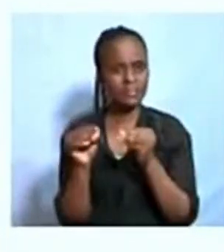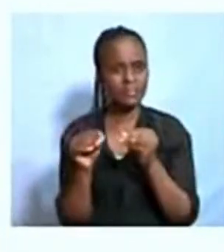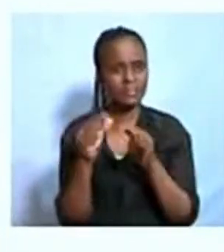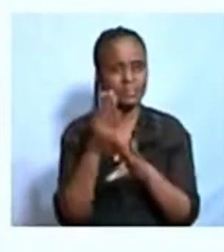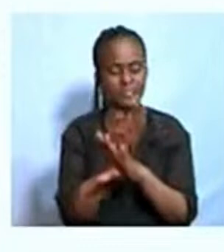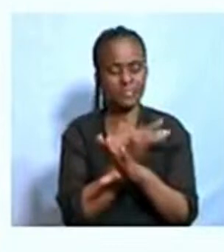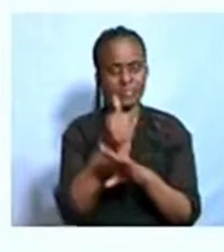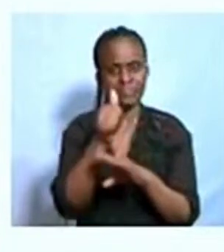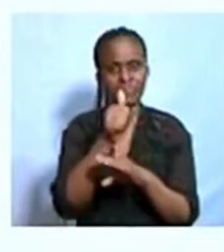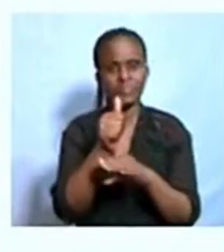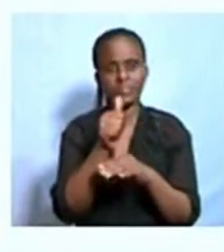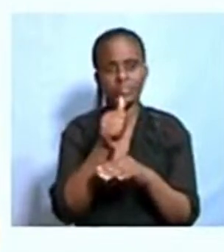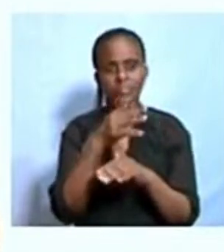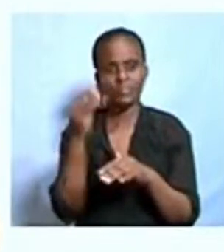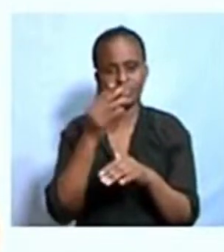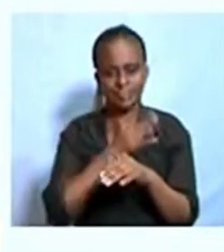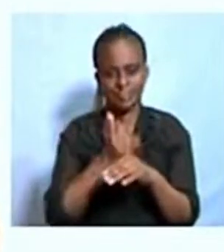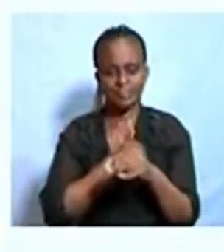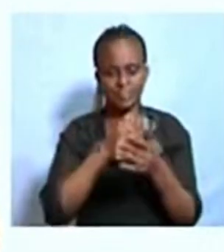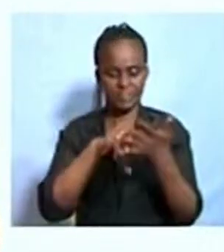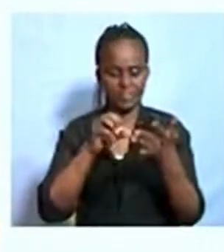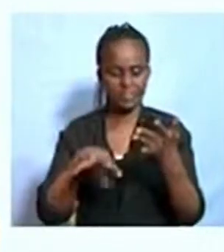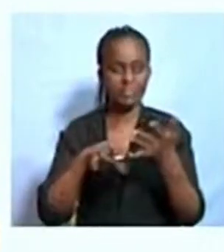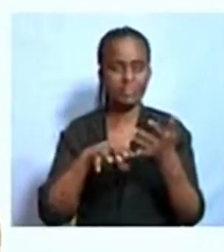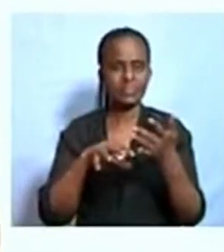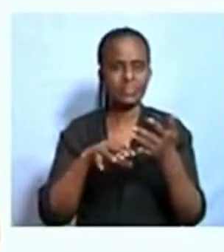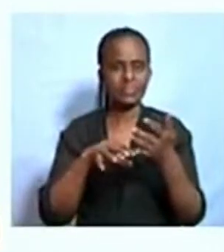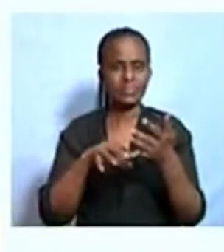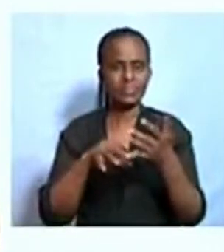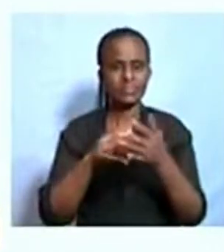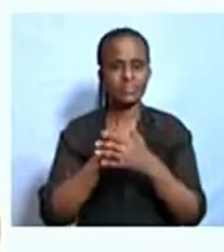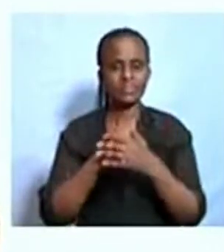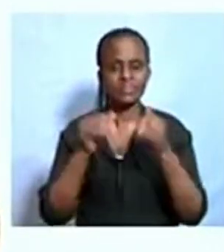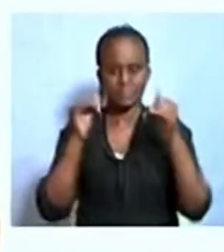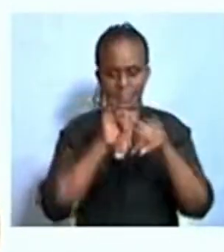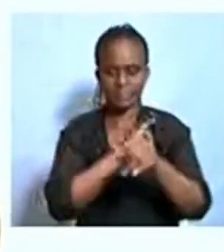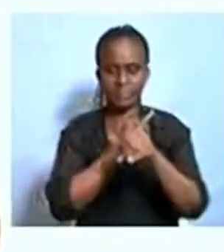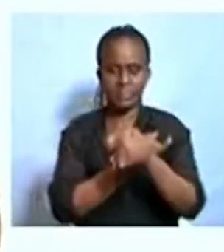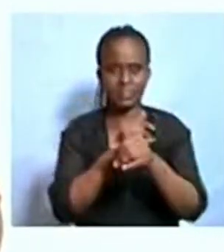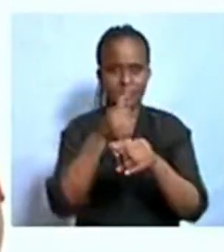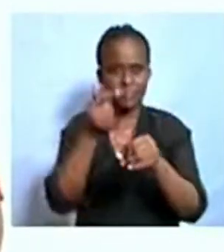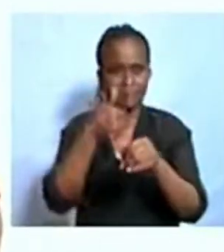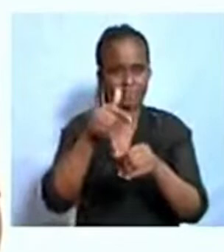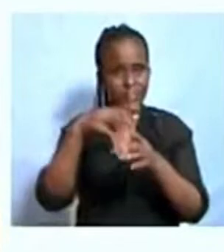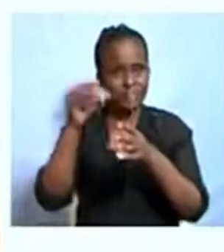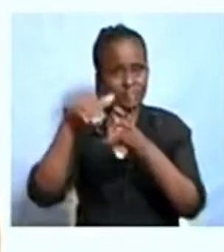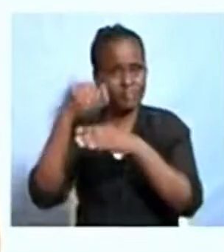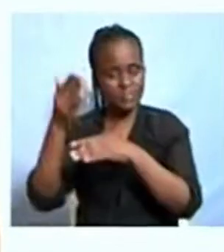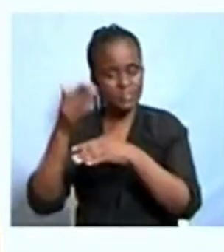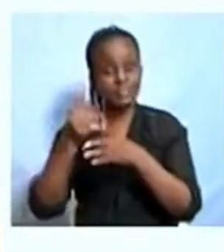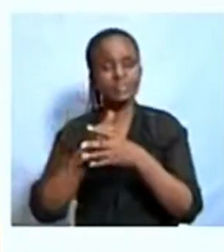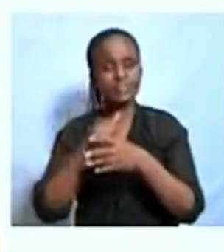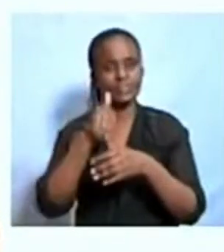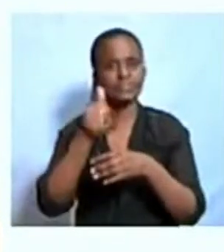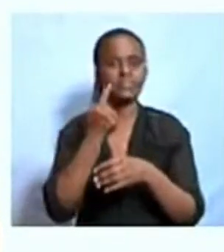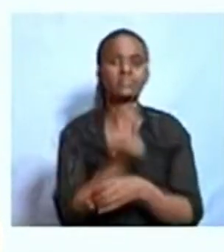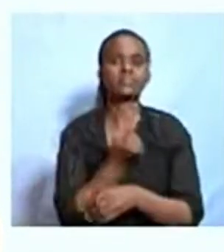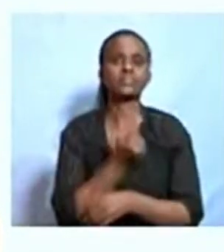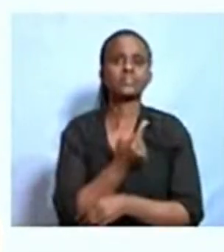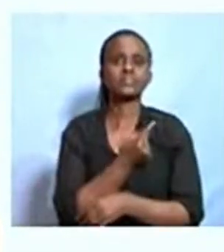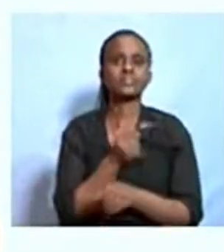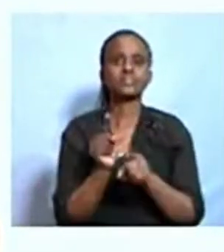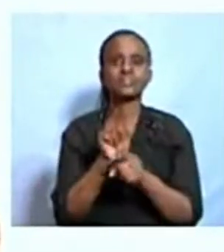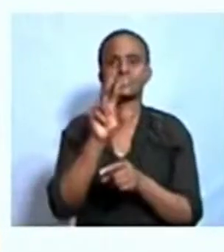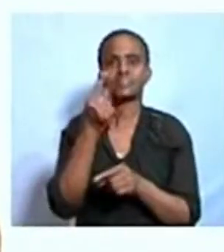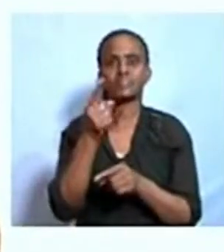before you go, I'm going to remove the immunity that I conferred on you, so that when you're outside there, you'll be on your own and no one